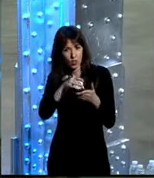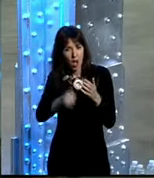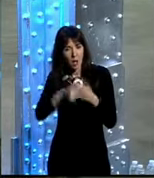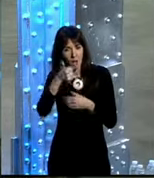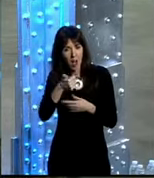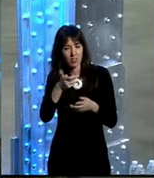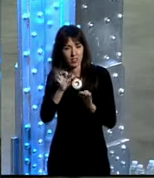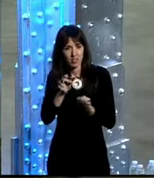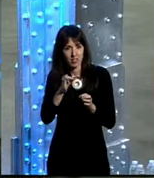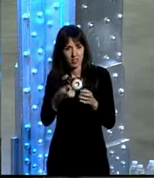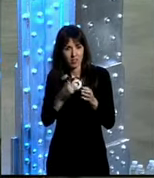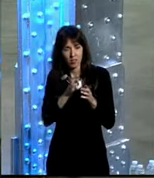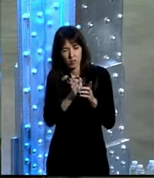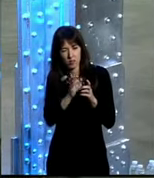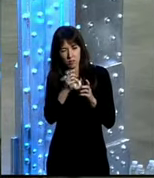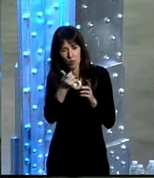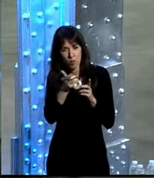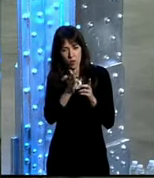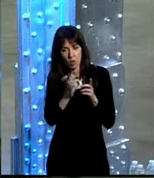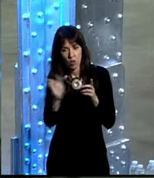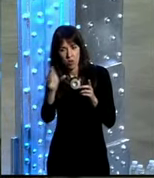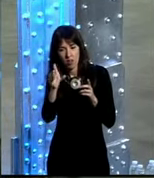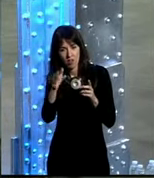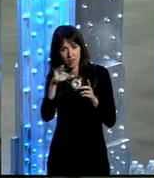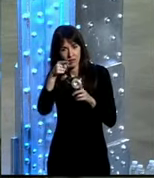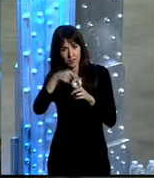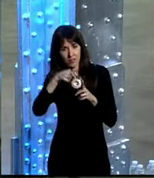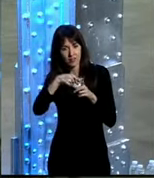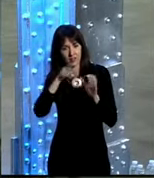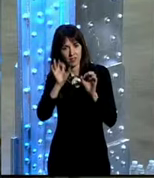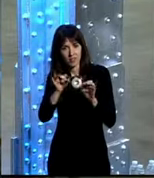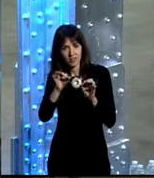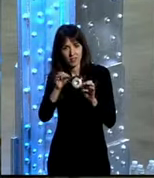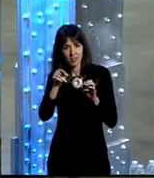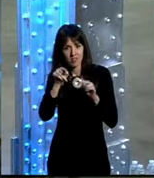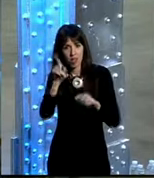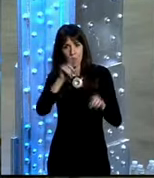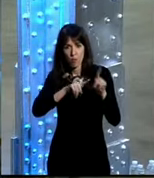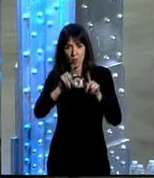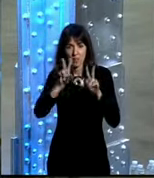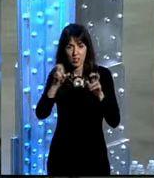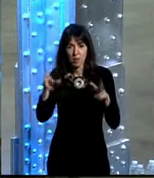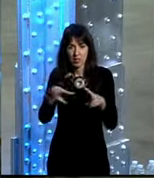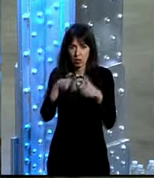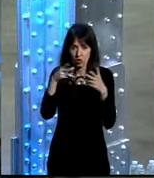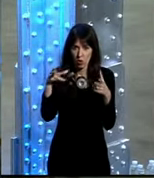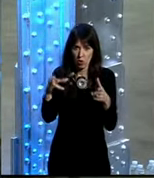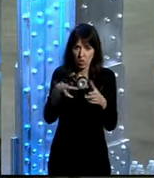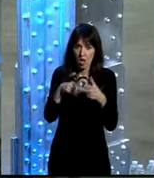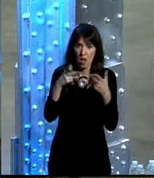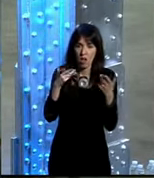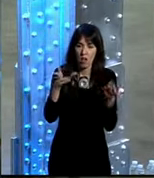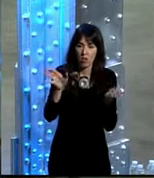but I think that we are, well, there are things stemming from it, and the transmedia has to do